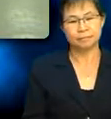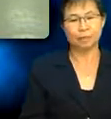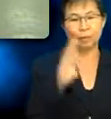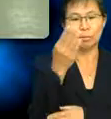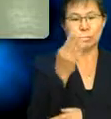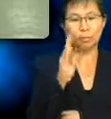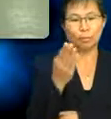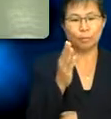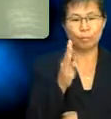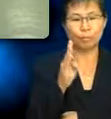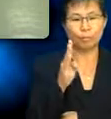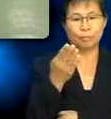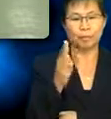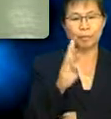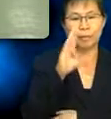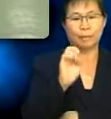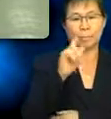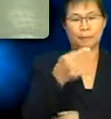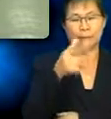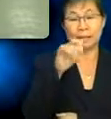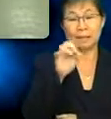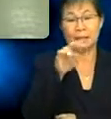blue methylene reagent,